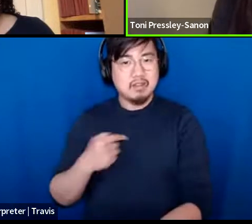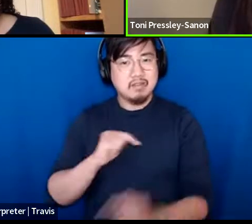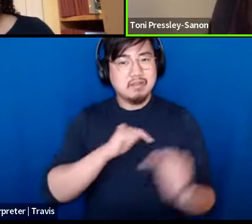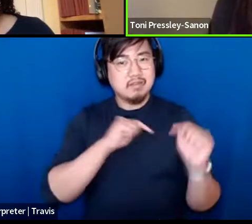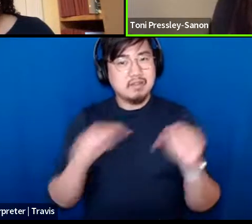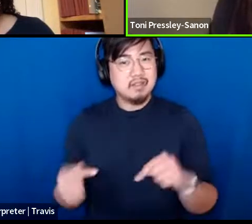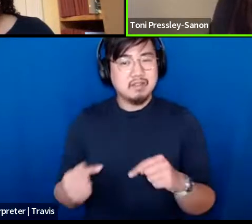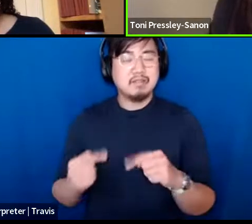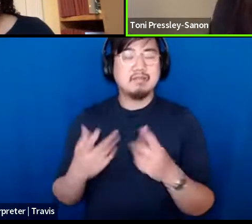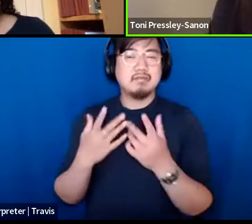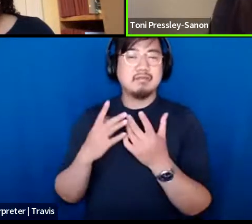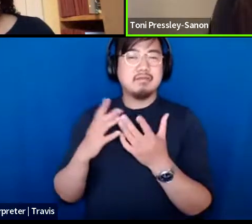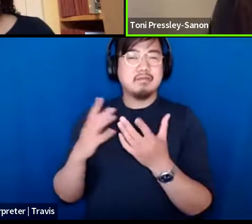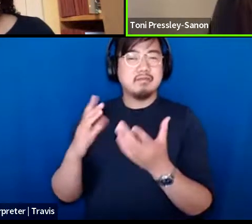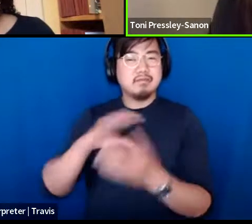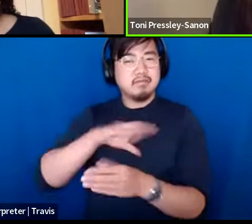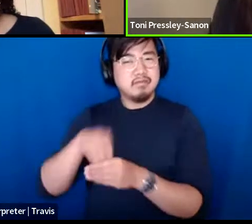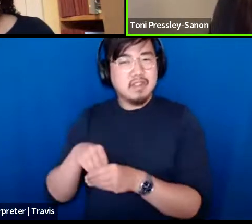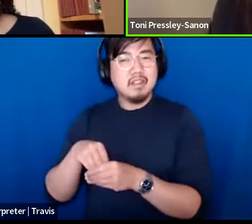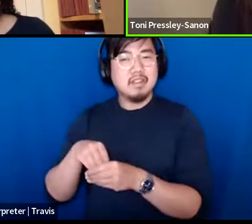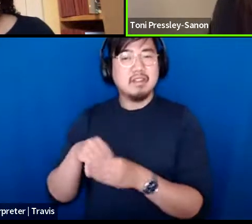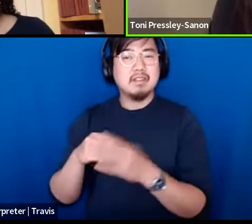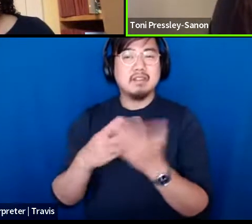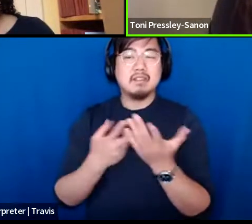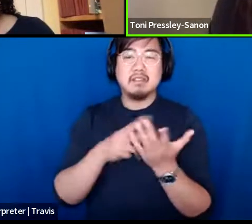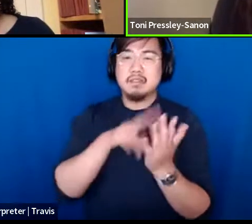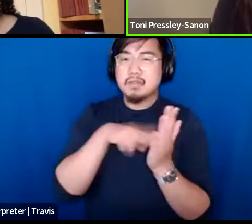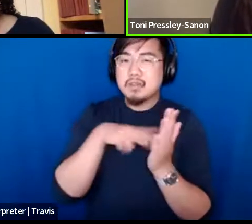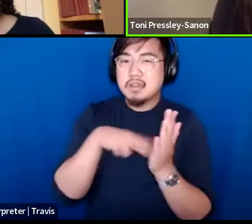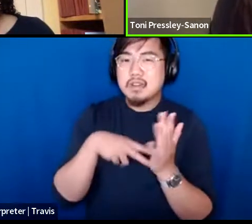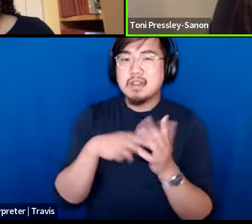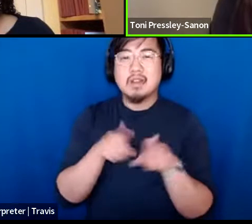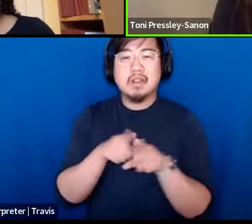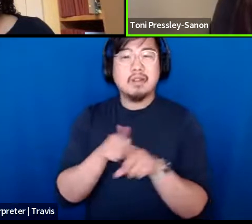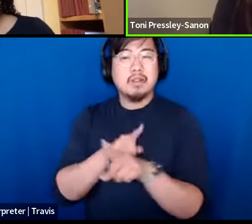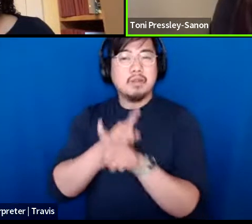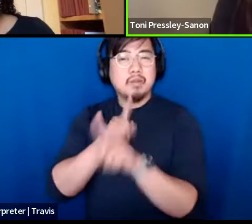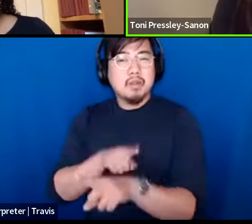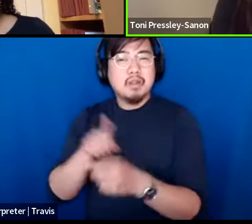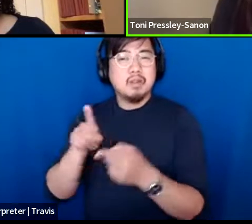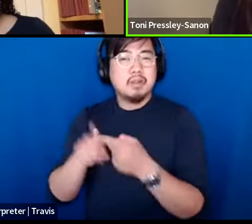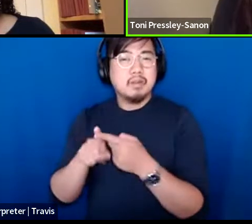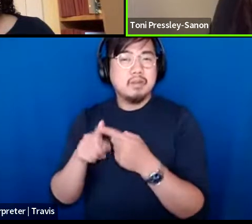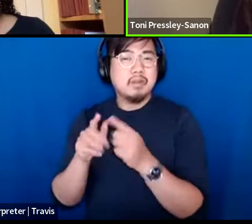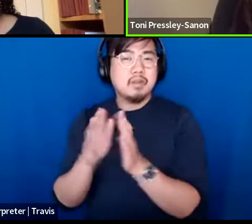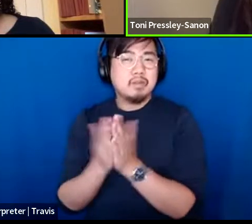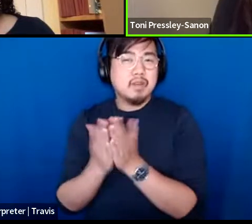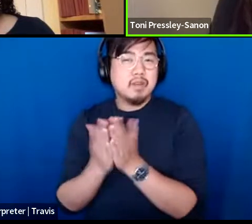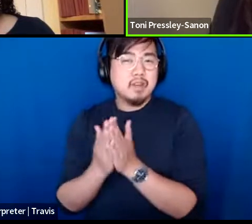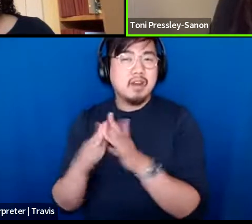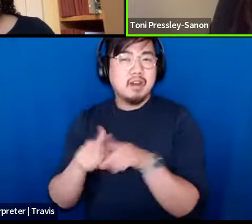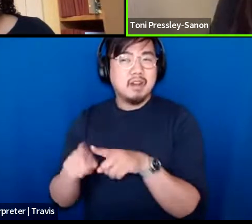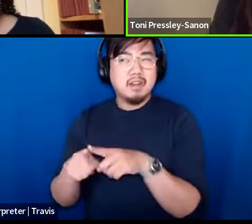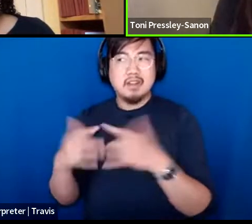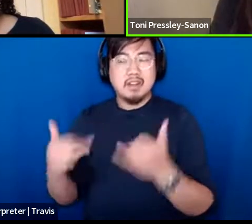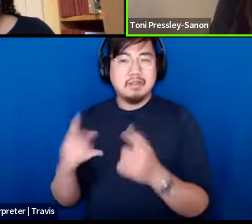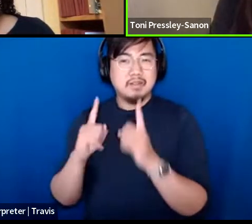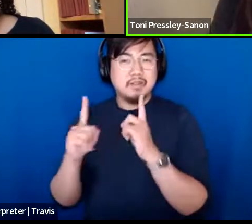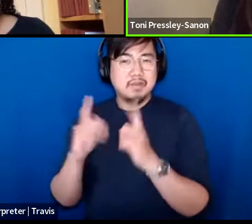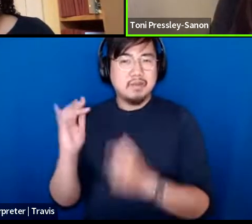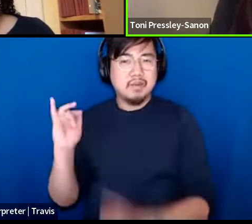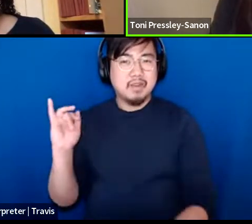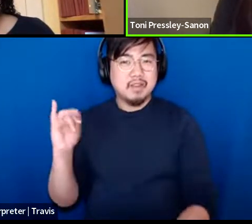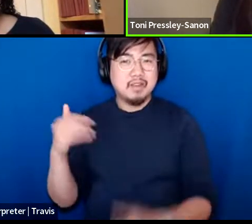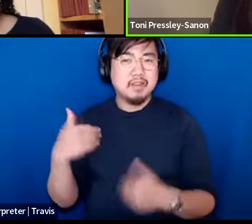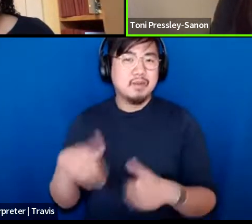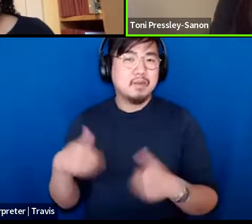part of the reading and the responding to it, and now with this. So